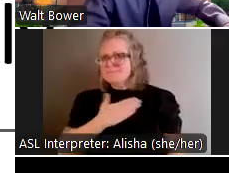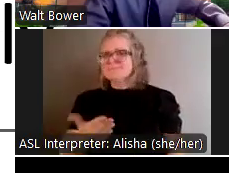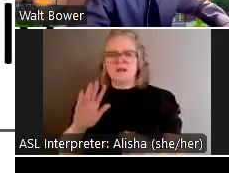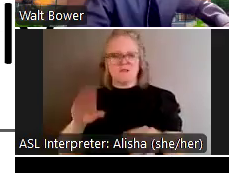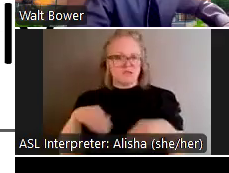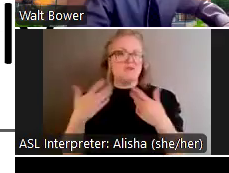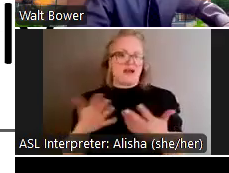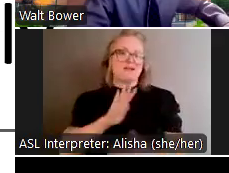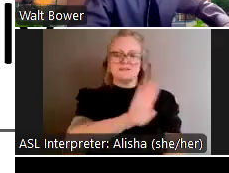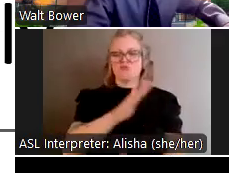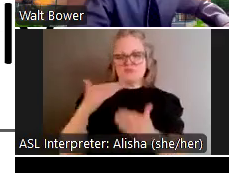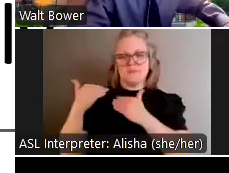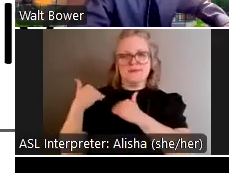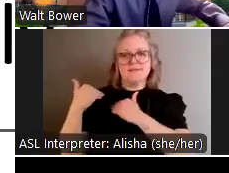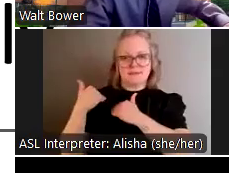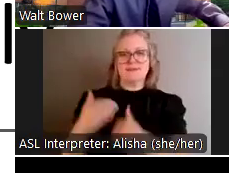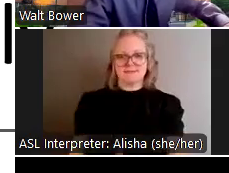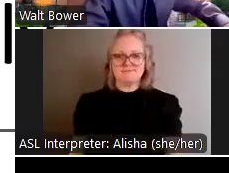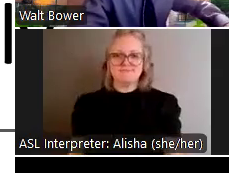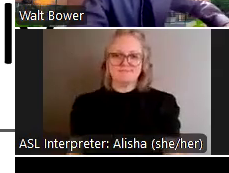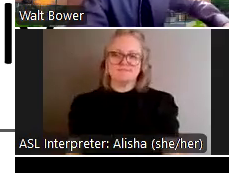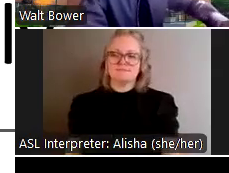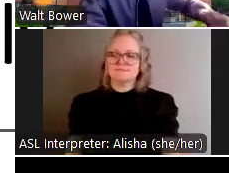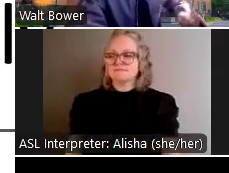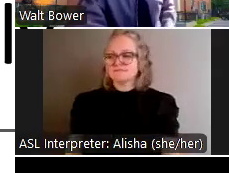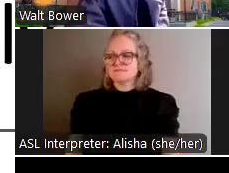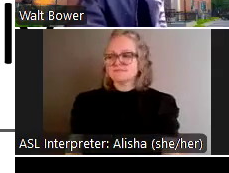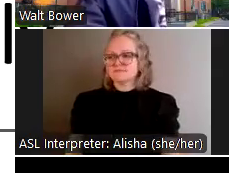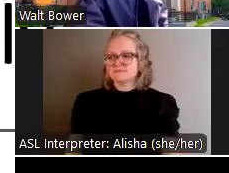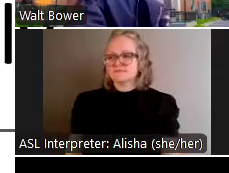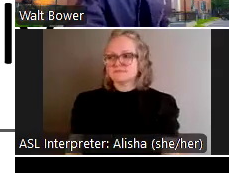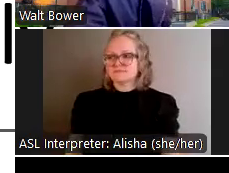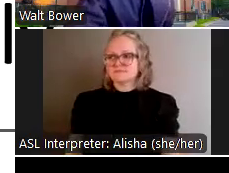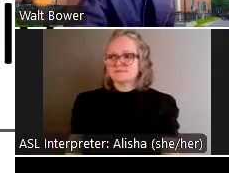to be responsible for those services.